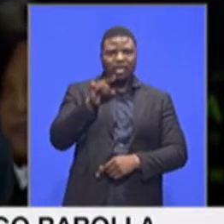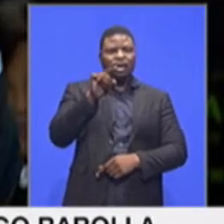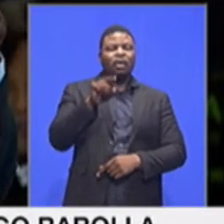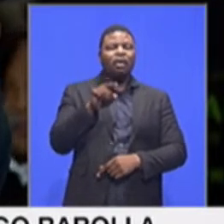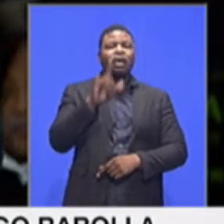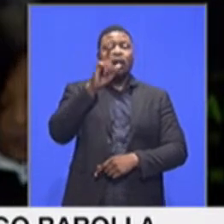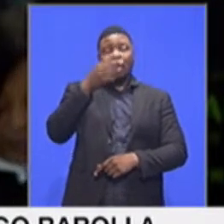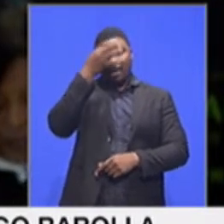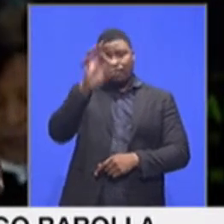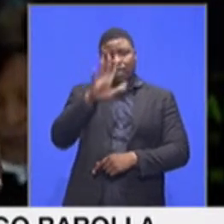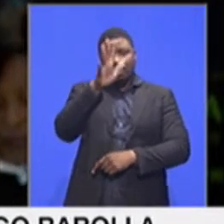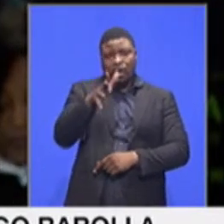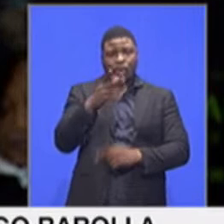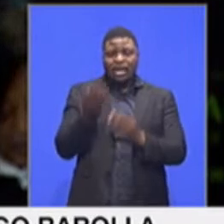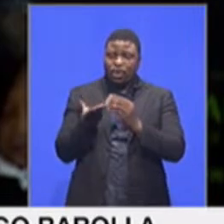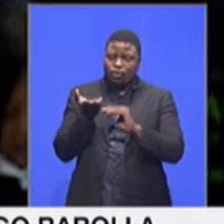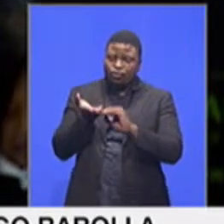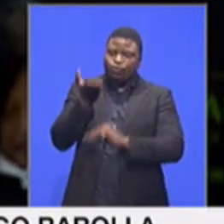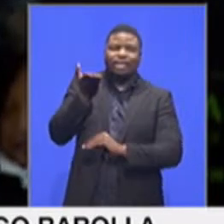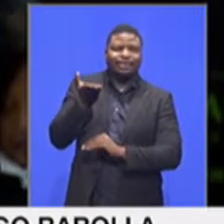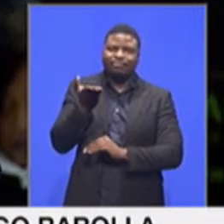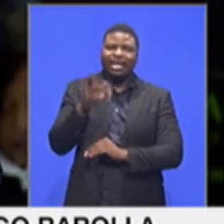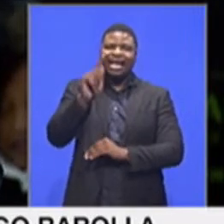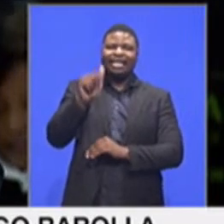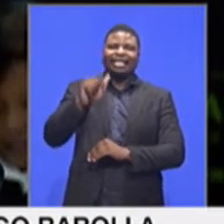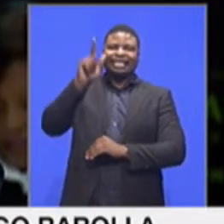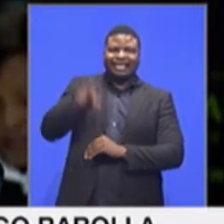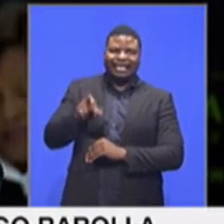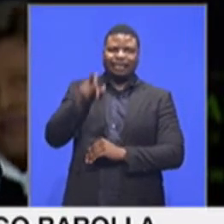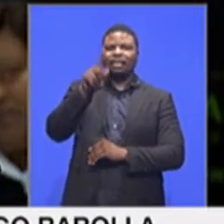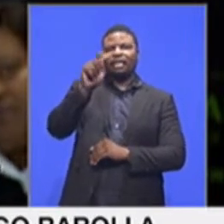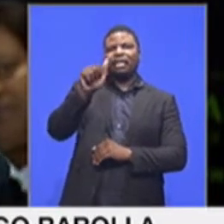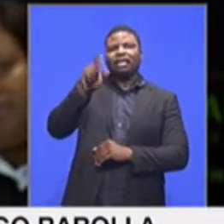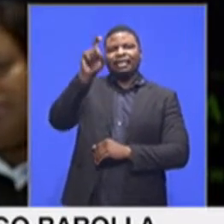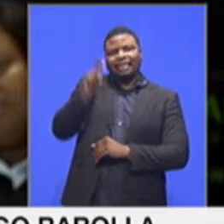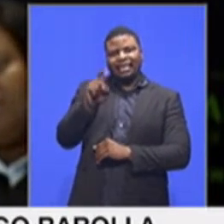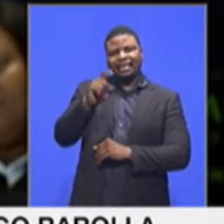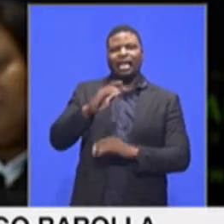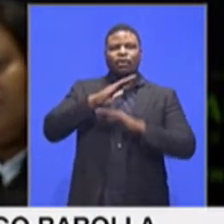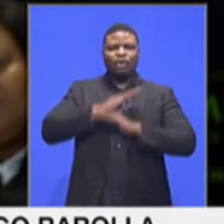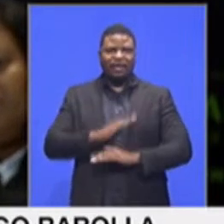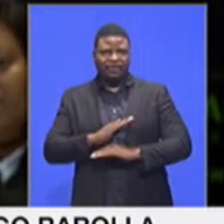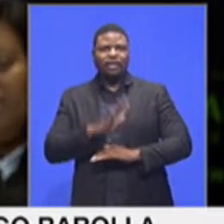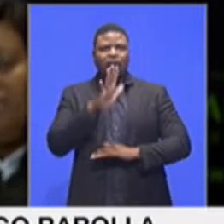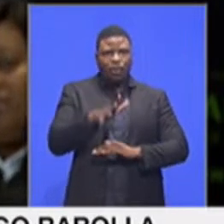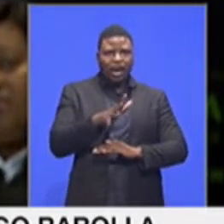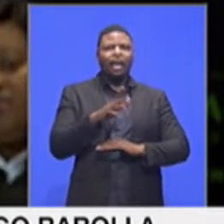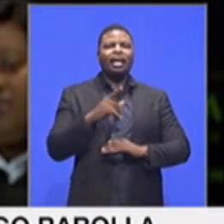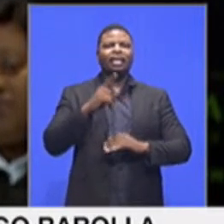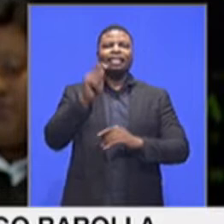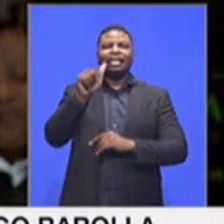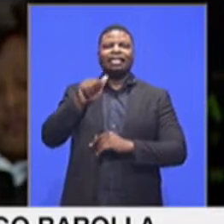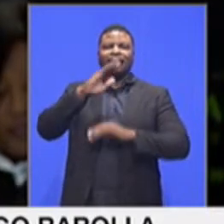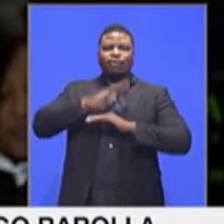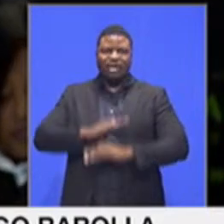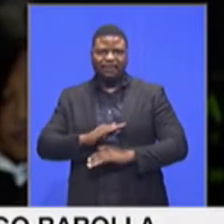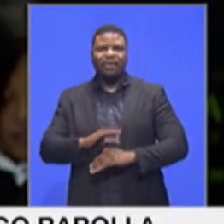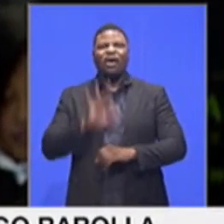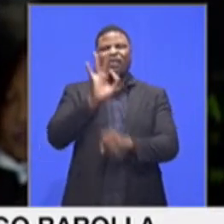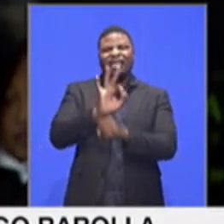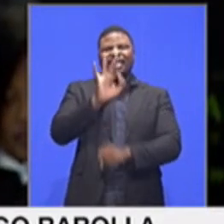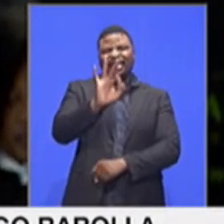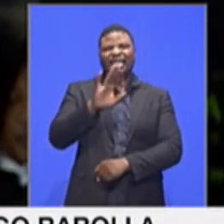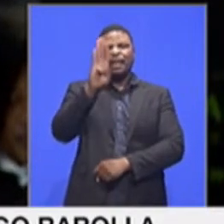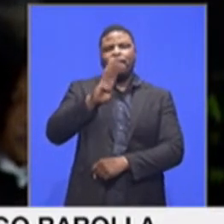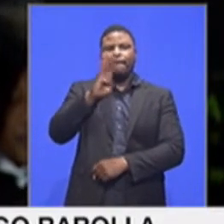provide, instead of increasing, a tax relief of 13 billion rand. In addition to the